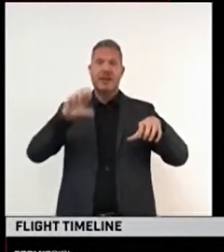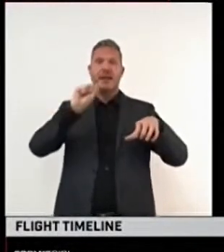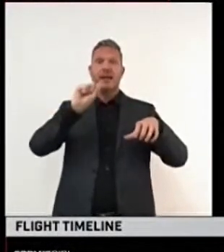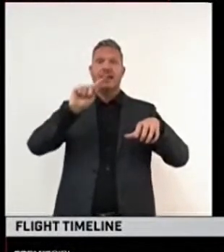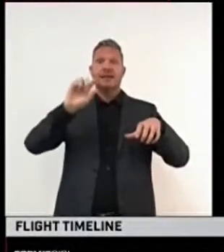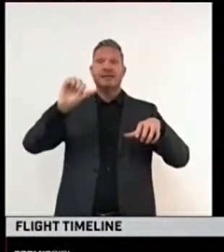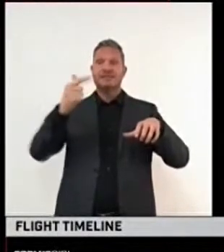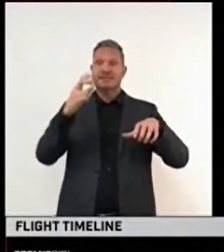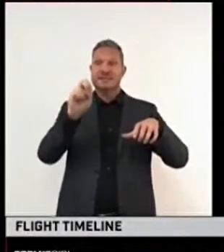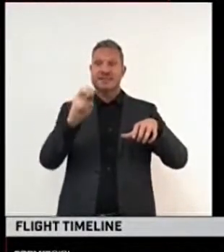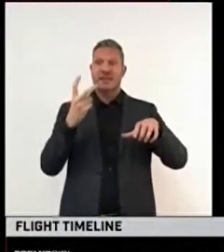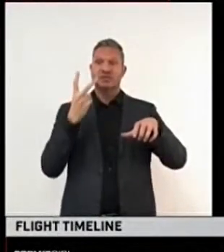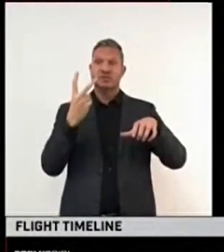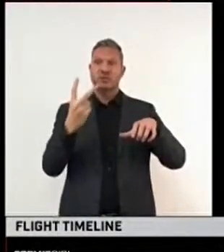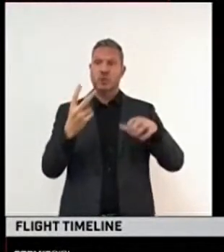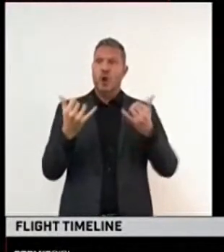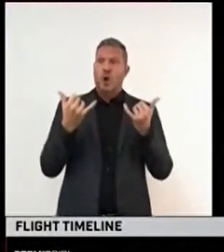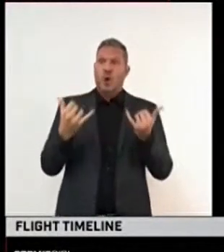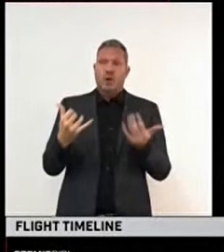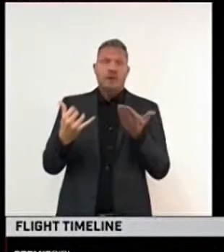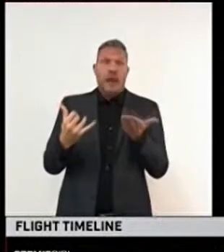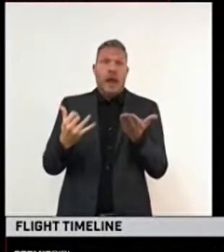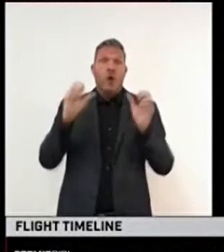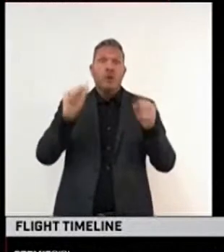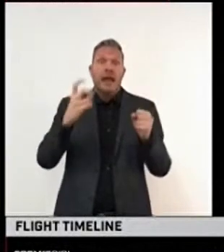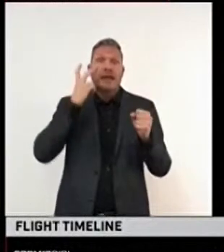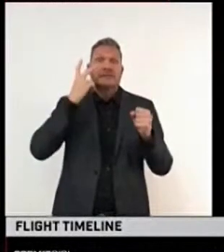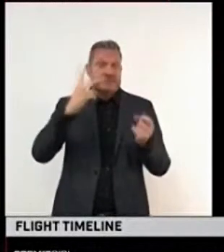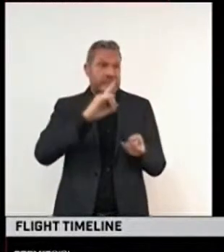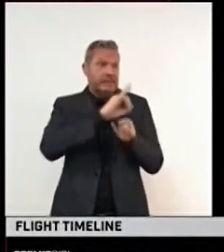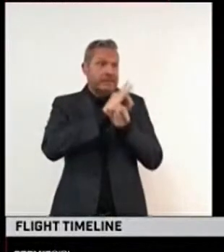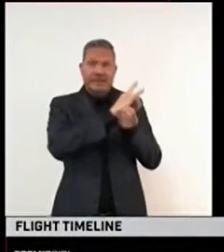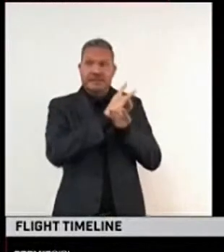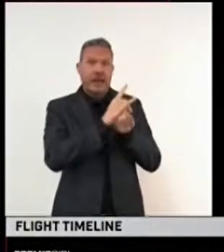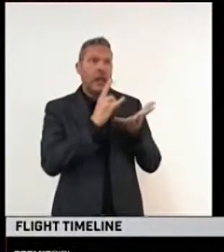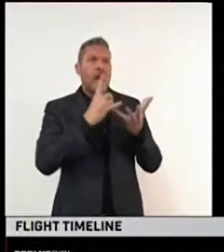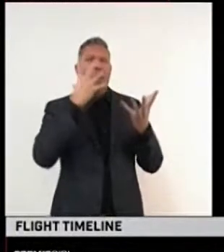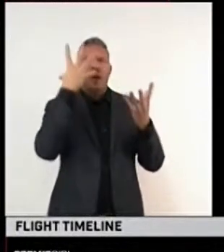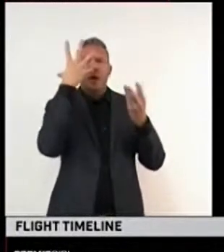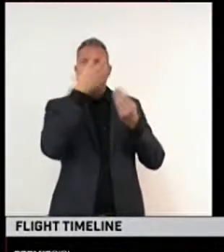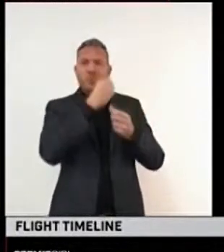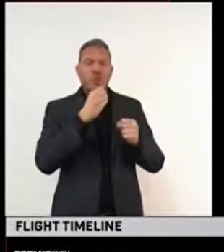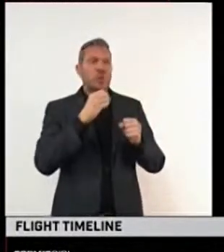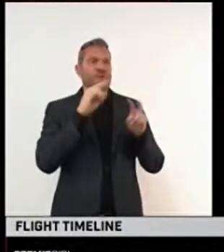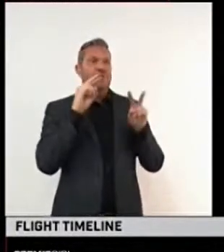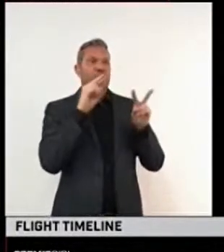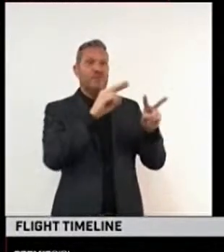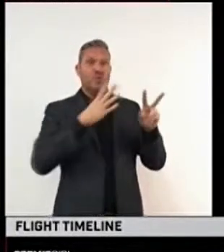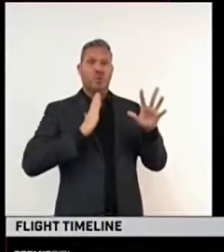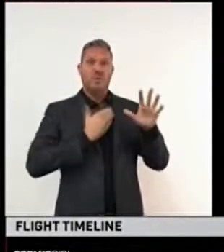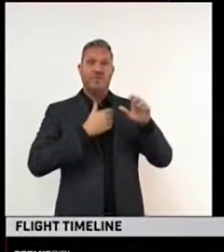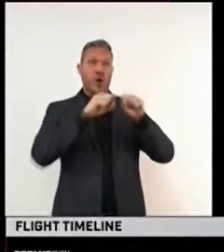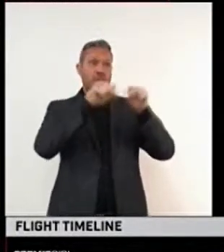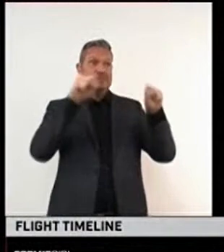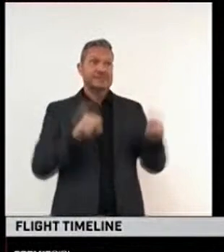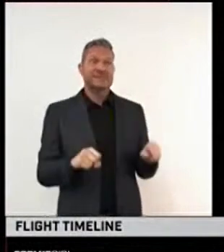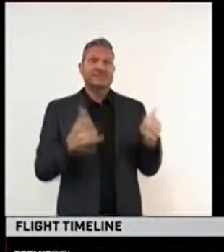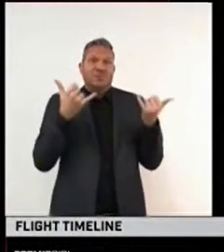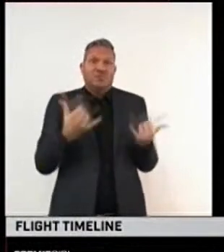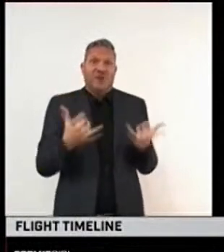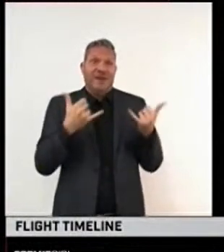you can perfectly see the satellites right now. And that's an absolutely gorgeous view of our system in space.